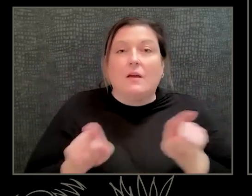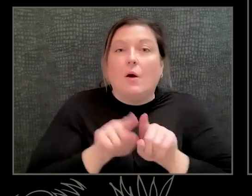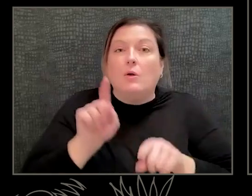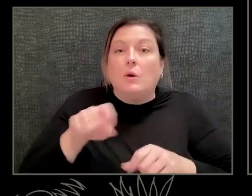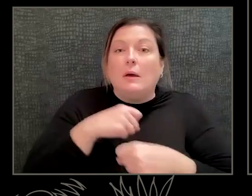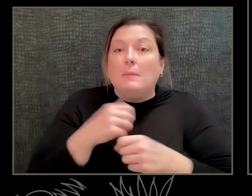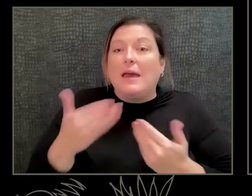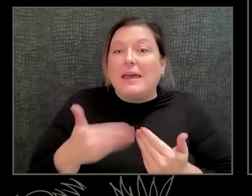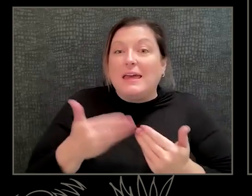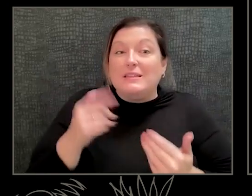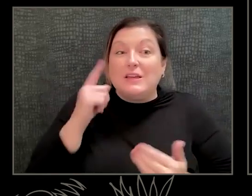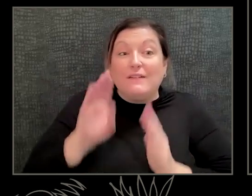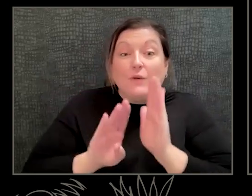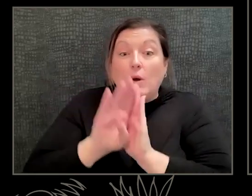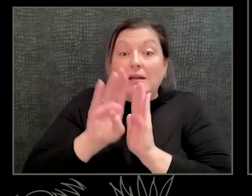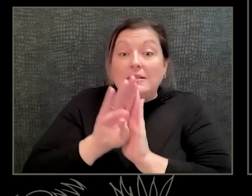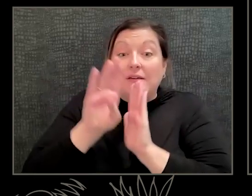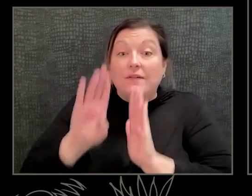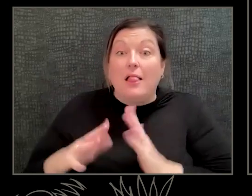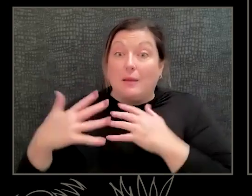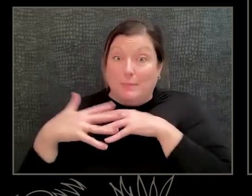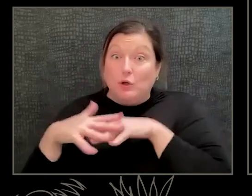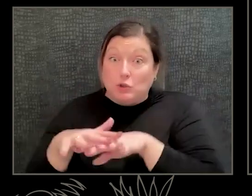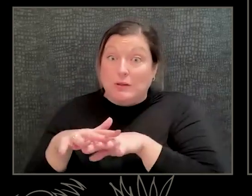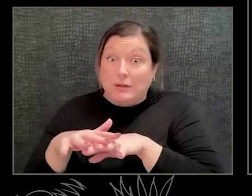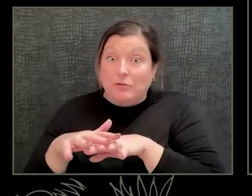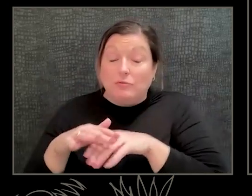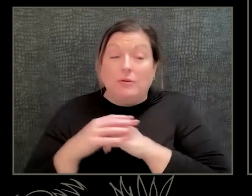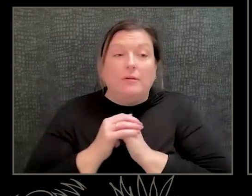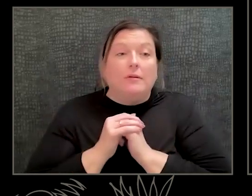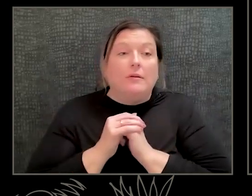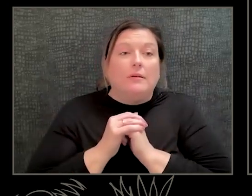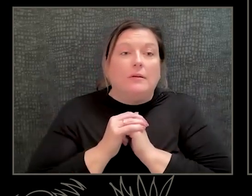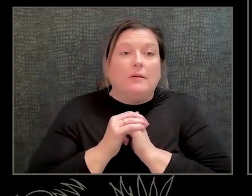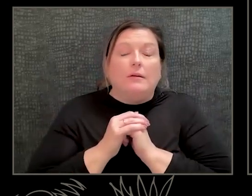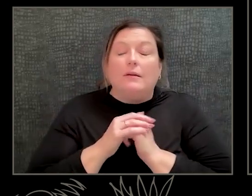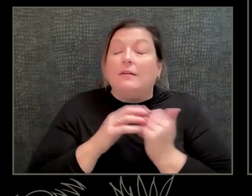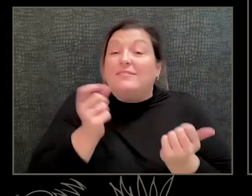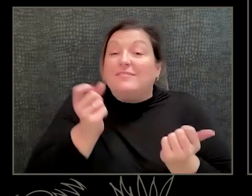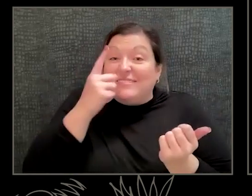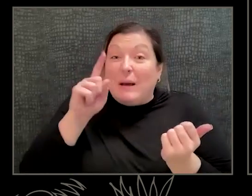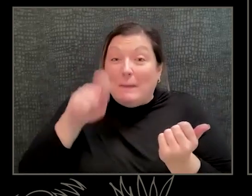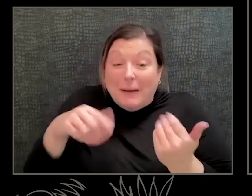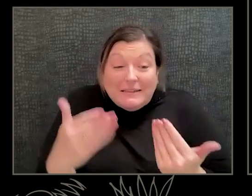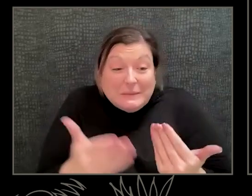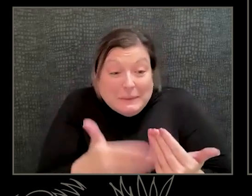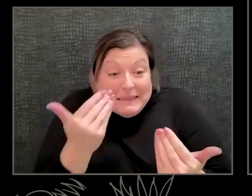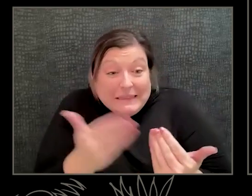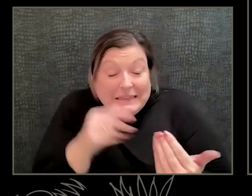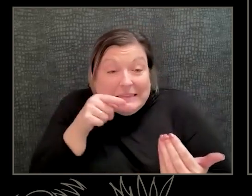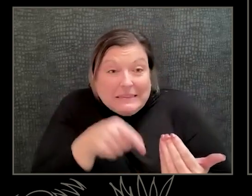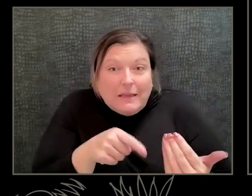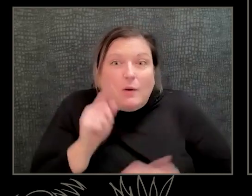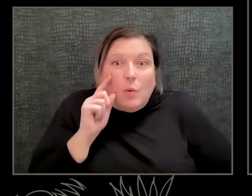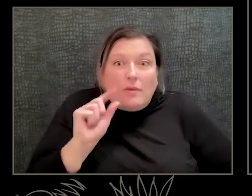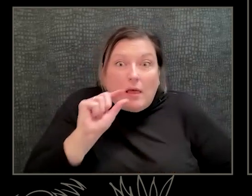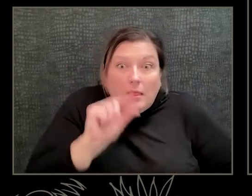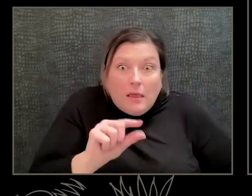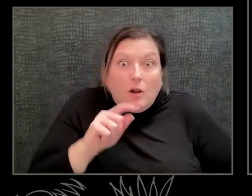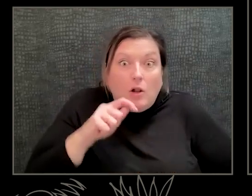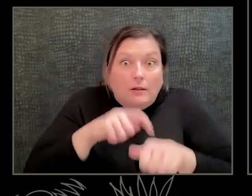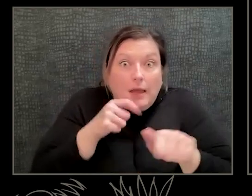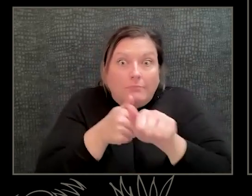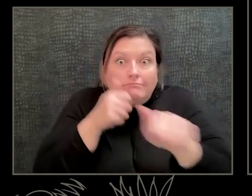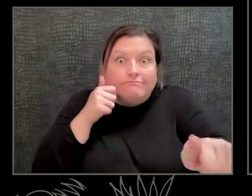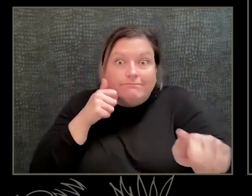for developers to integrate. Integrating it needed to be so easy and with as little trade-offs as possible, so